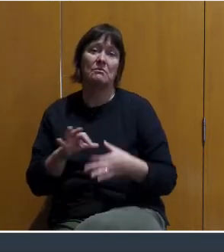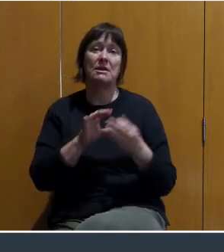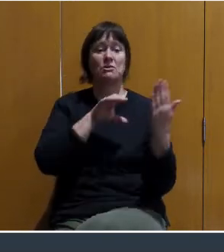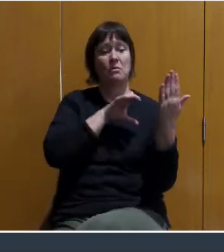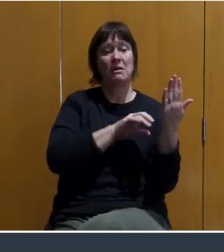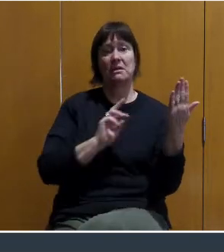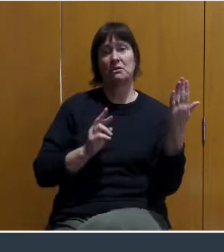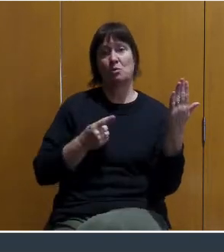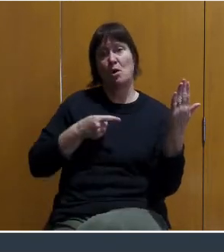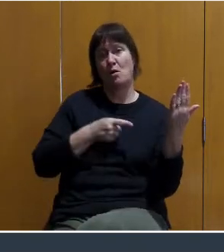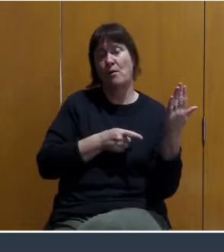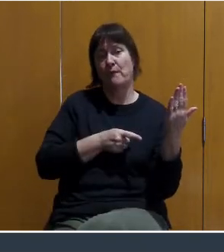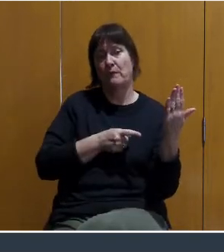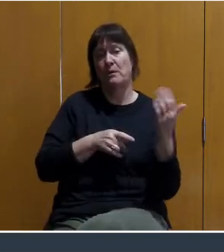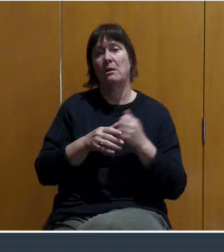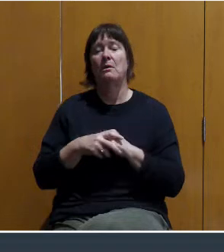bundle.